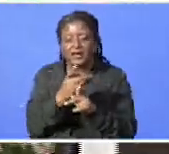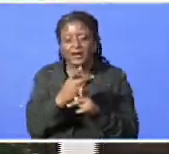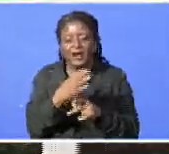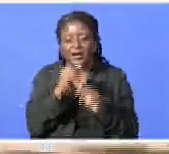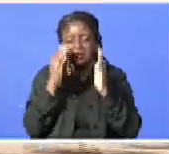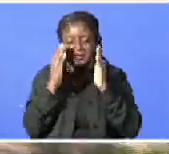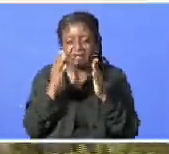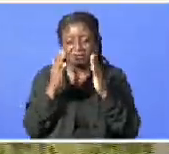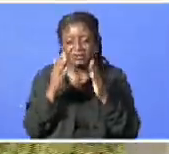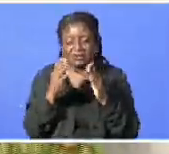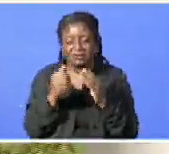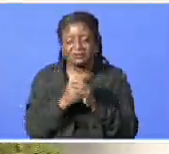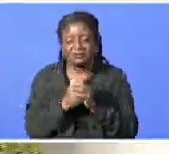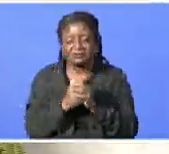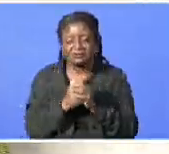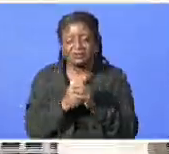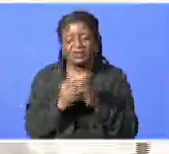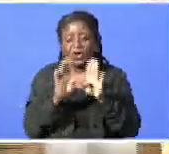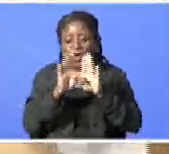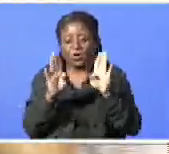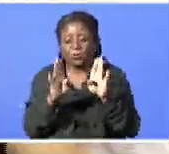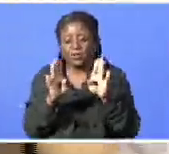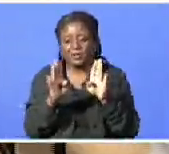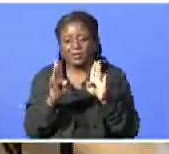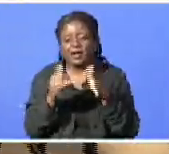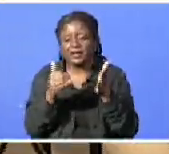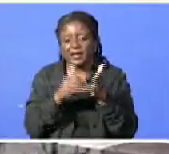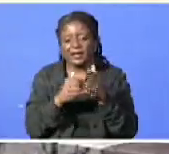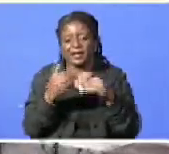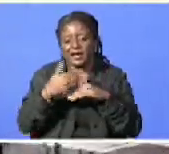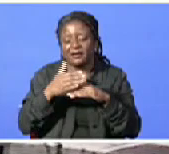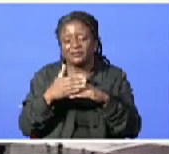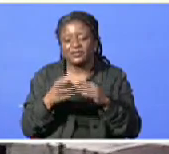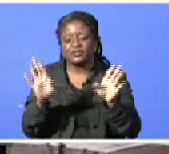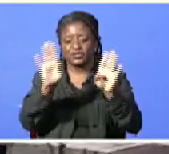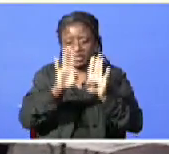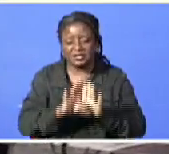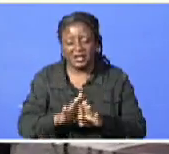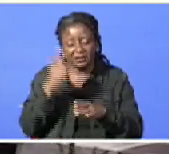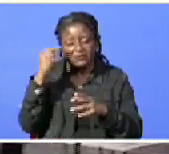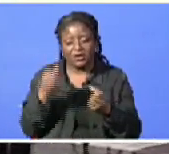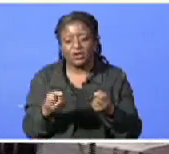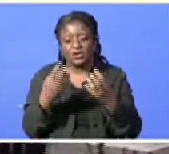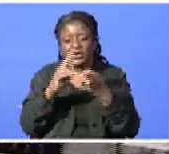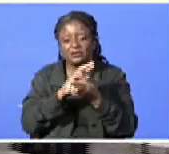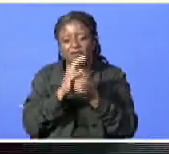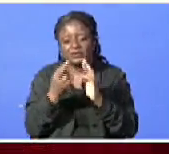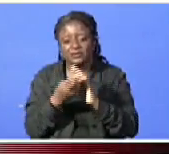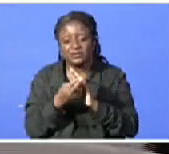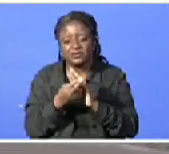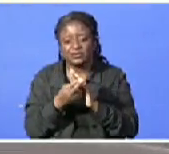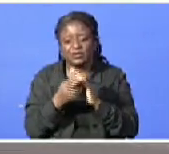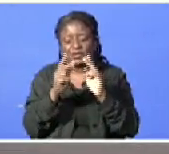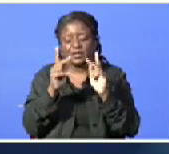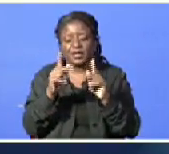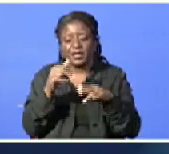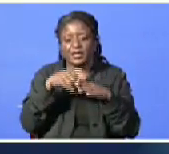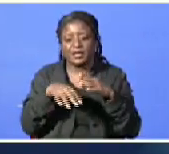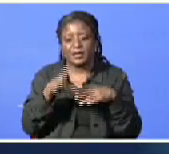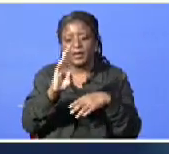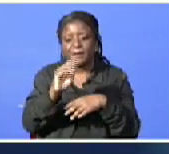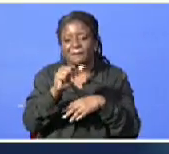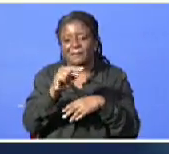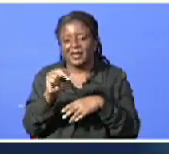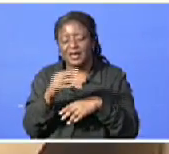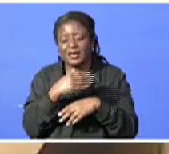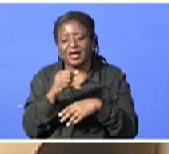is open to the public again after being shut down for extensive renovations. A fixture in the Baines and Grantstown community for decades, the park